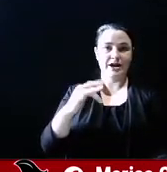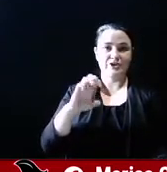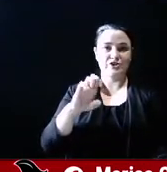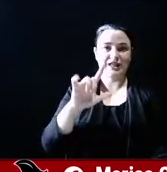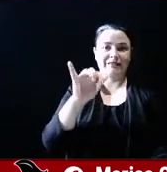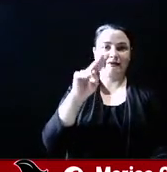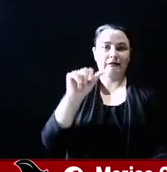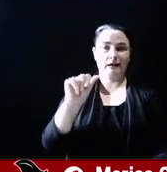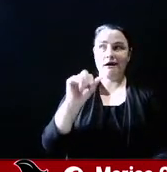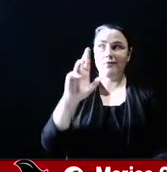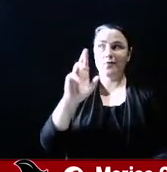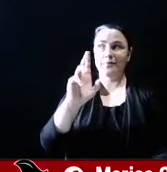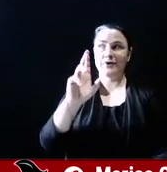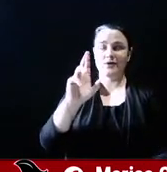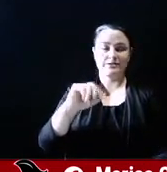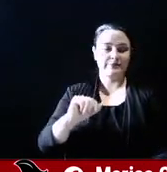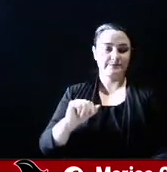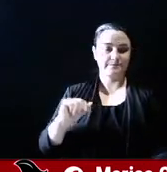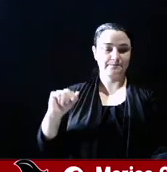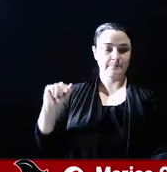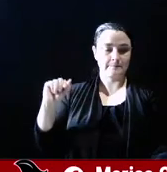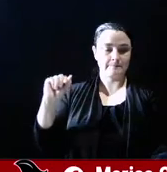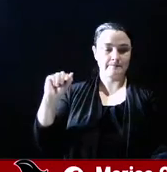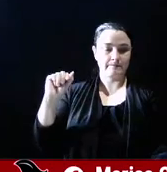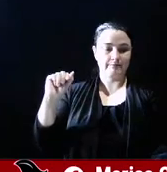Angelina Marie Ramirez.